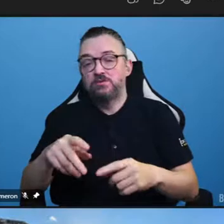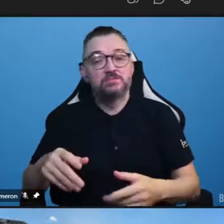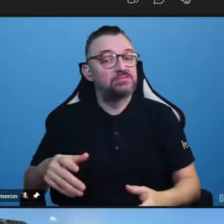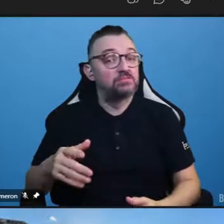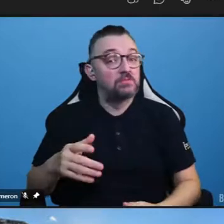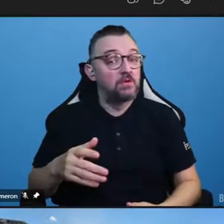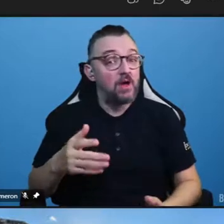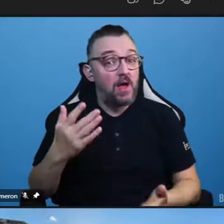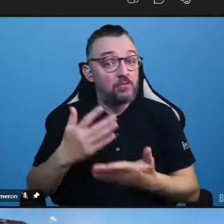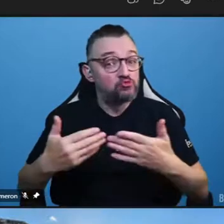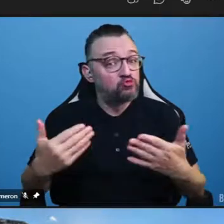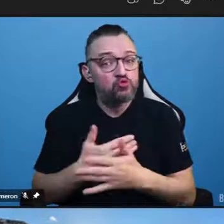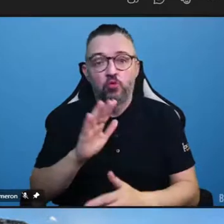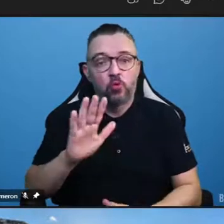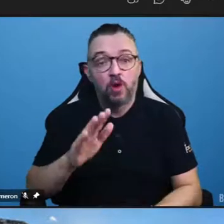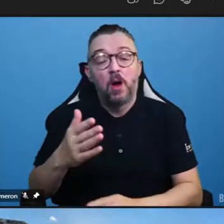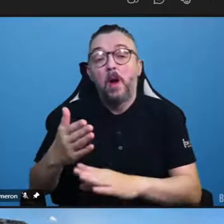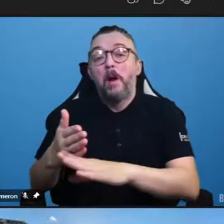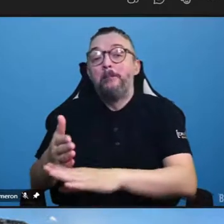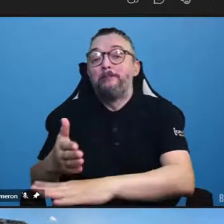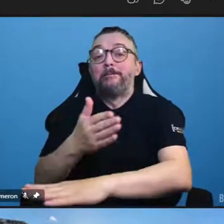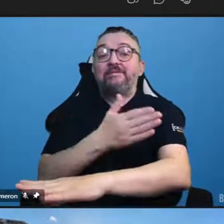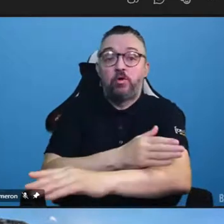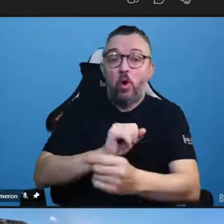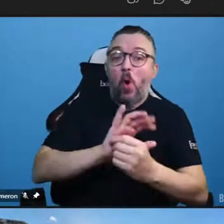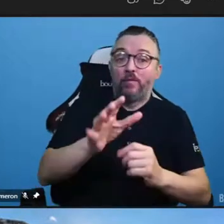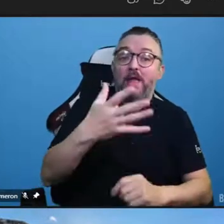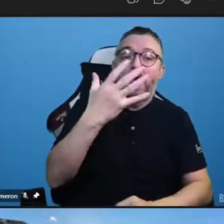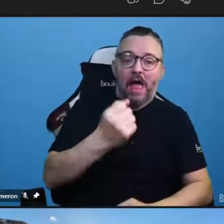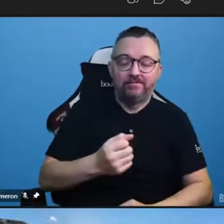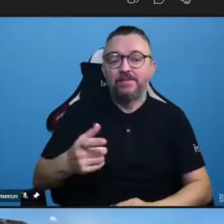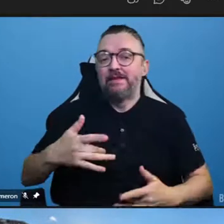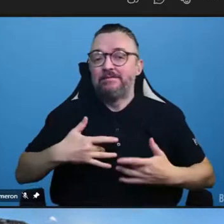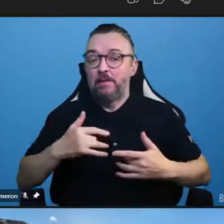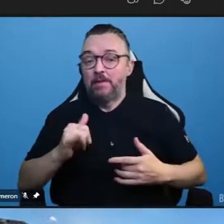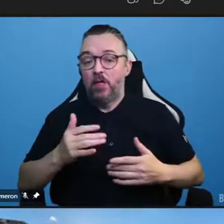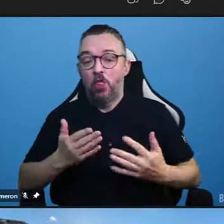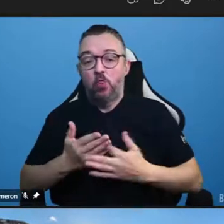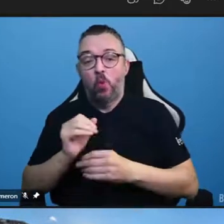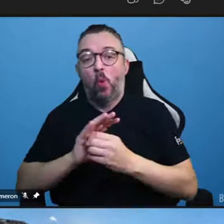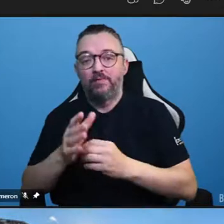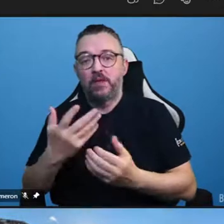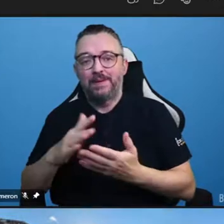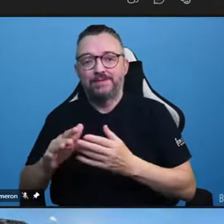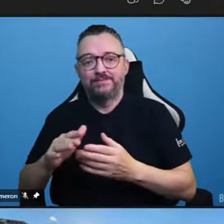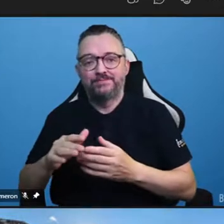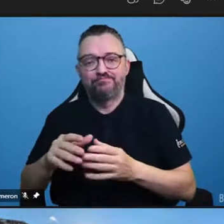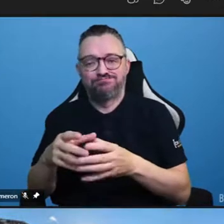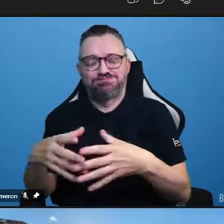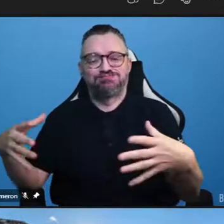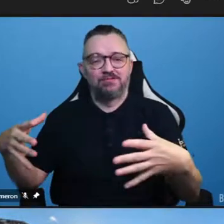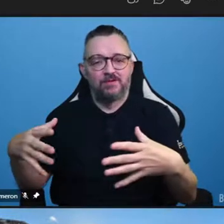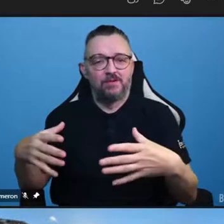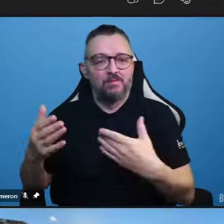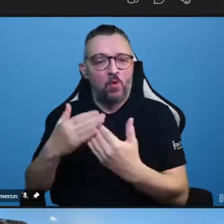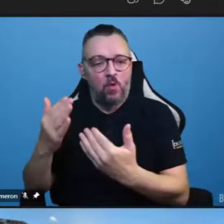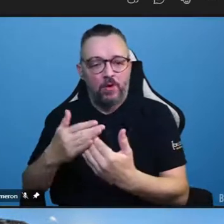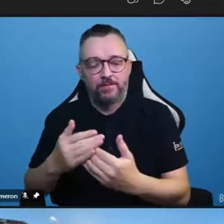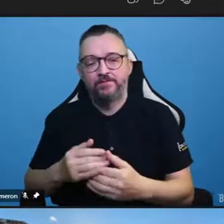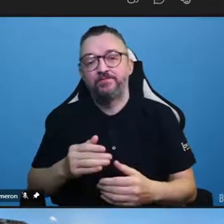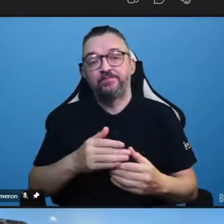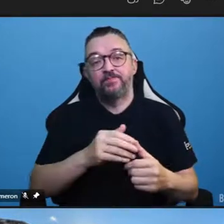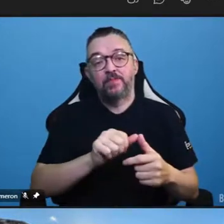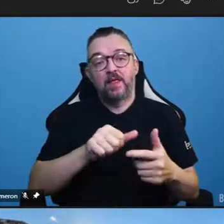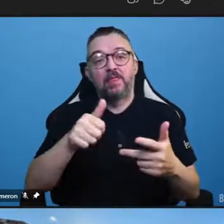pre-COVID, but they are noting that the risk could potentially have heightened. So the report and the key messages page then goes on to set